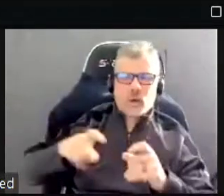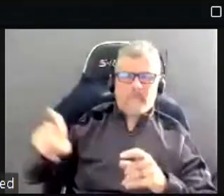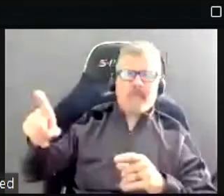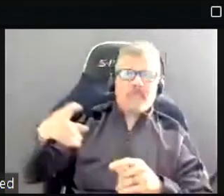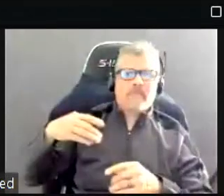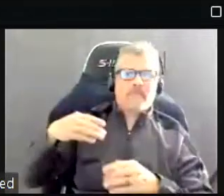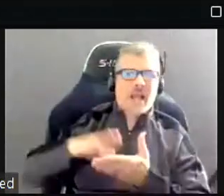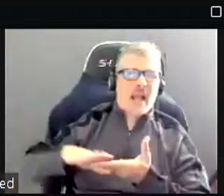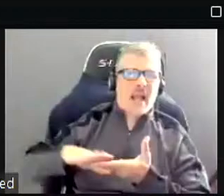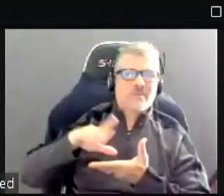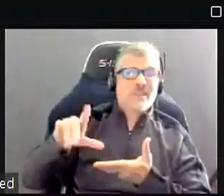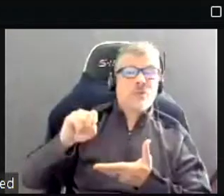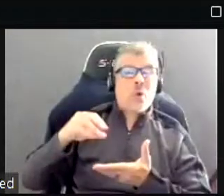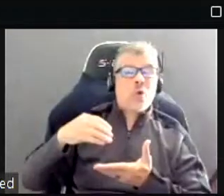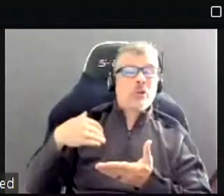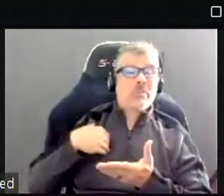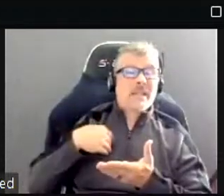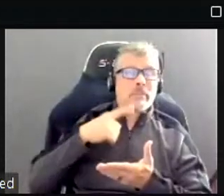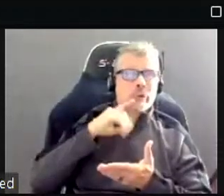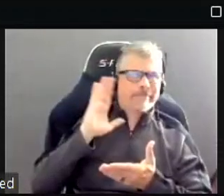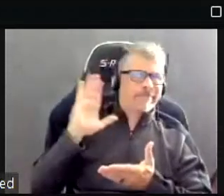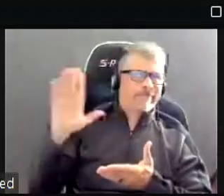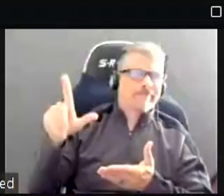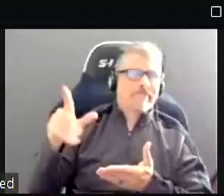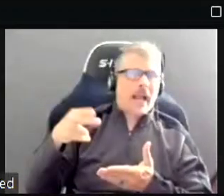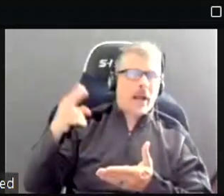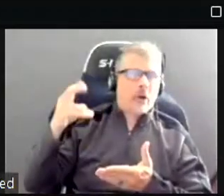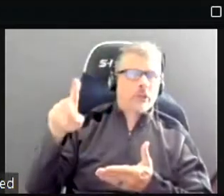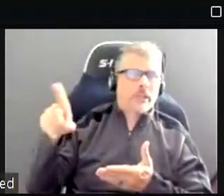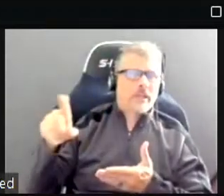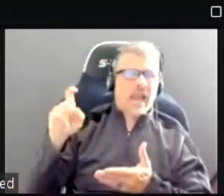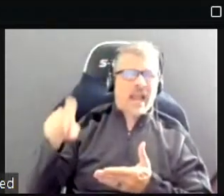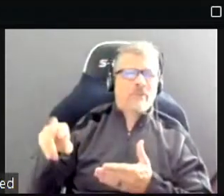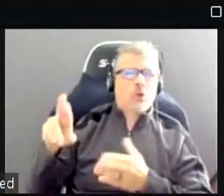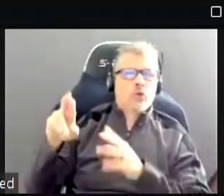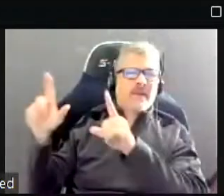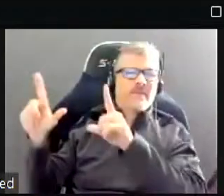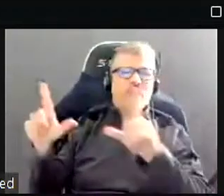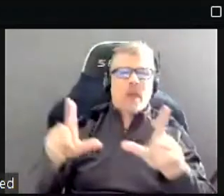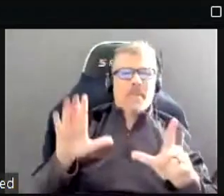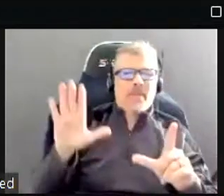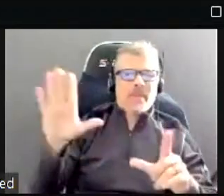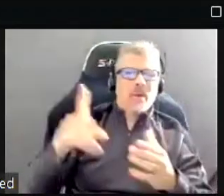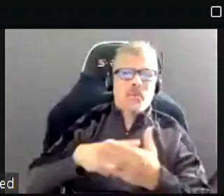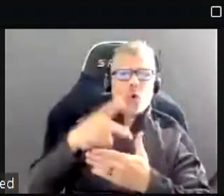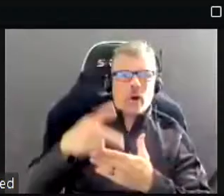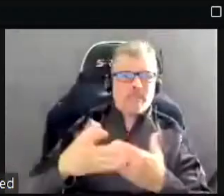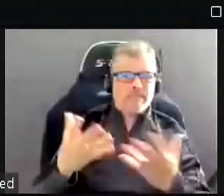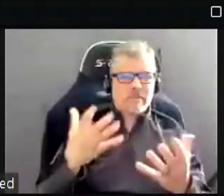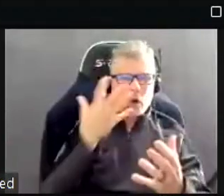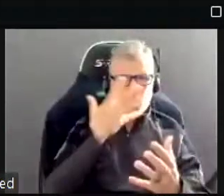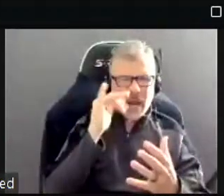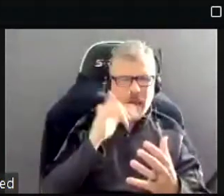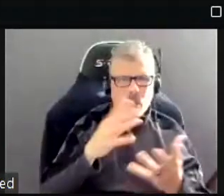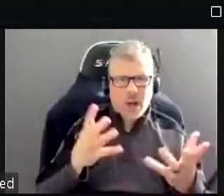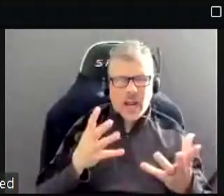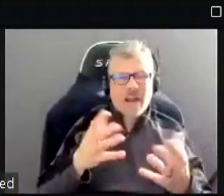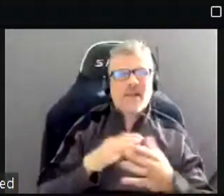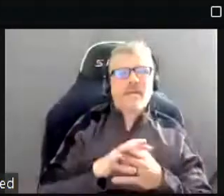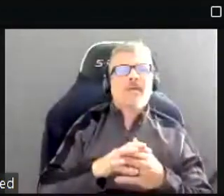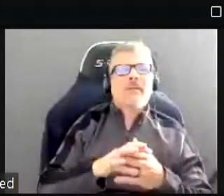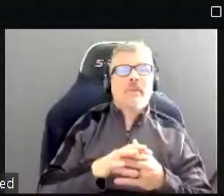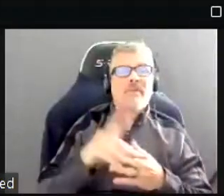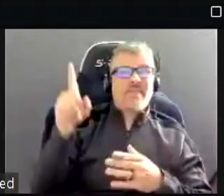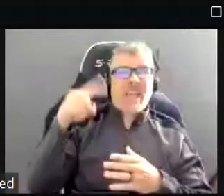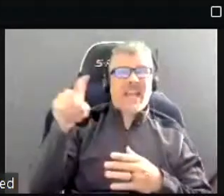on higher ed in reframing what higher ed programs look like, to actually recognize that kids have changed